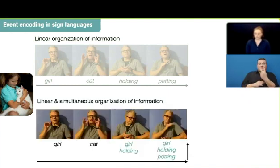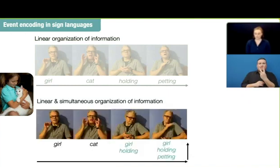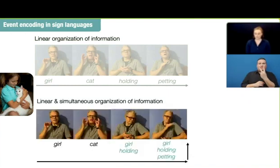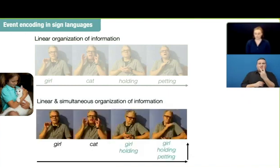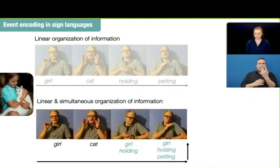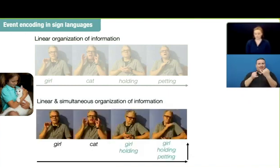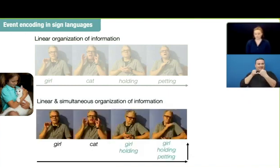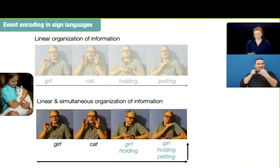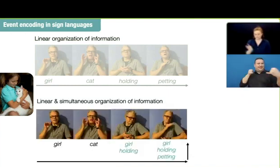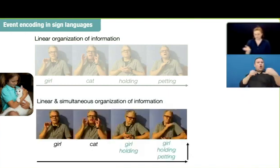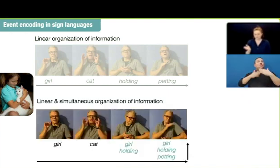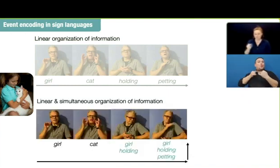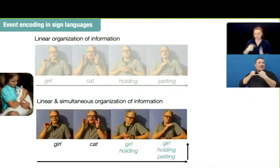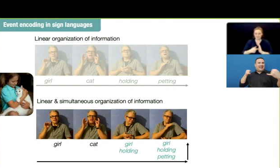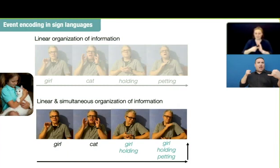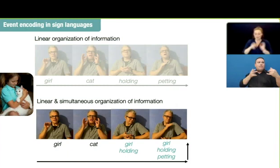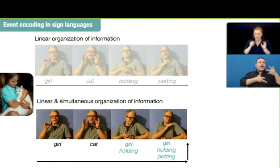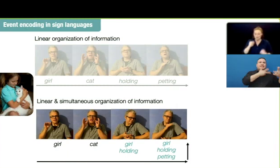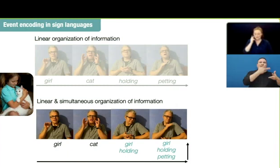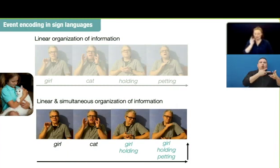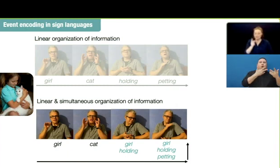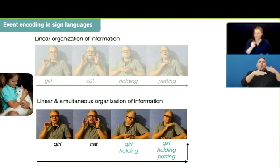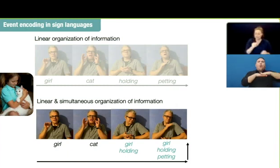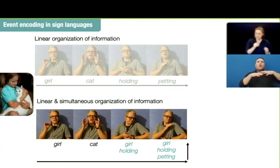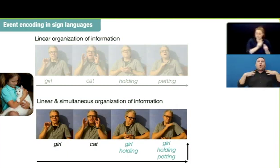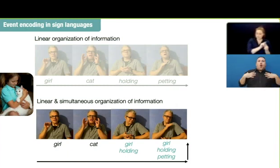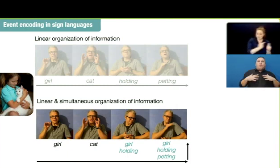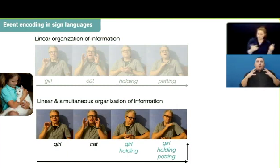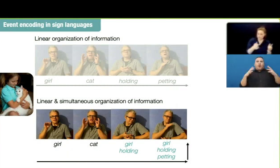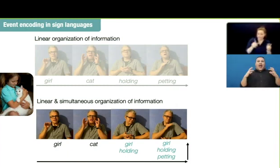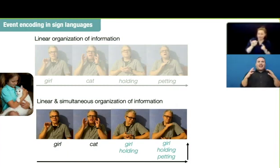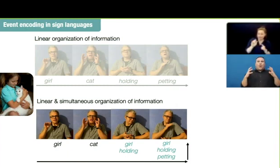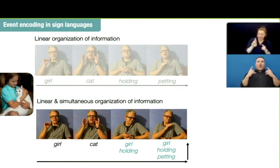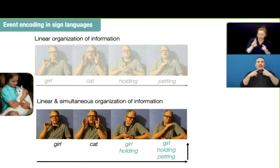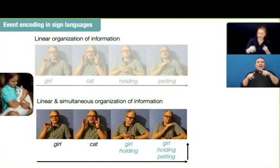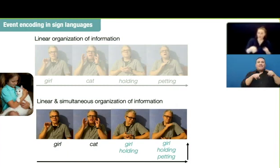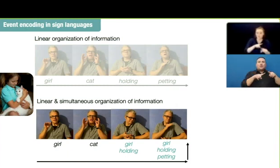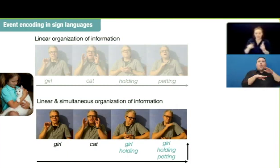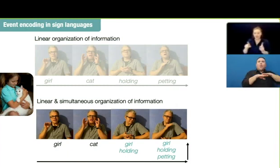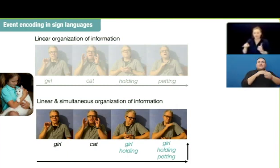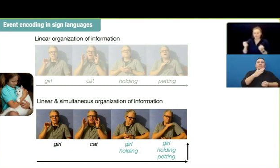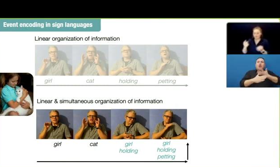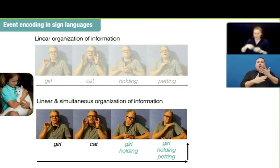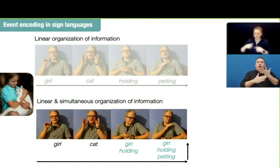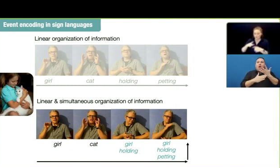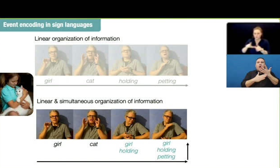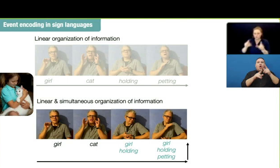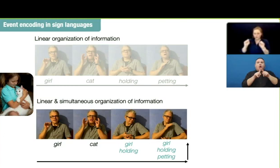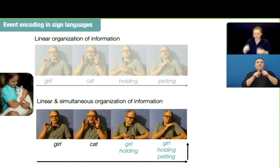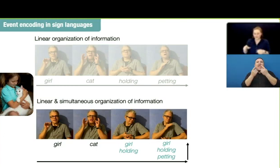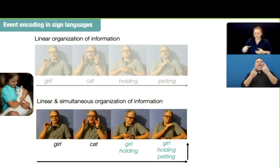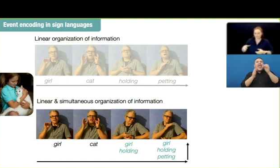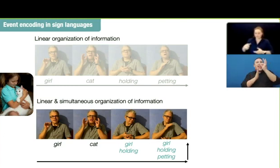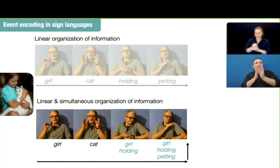Here we see that in addition to linear structure, signer uses multiple body articulators to express multiple